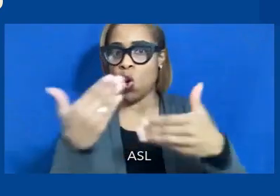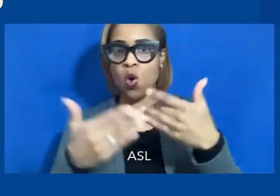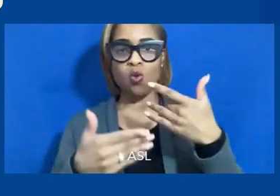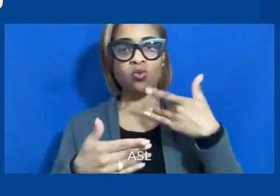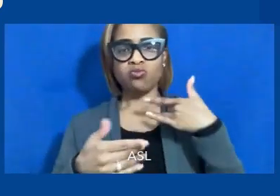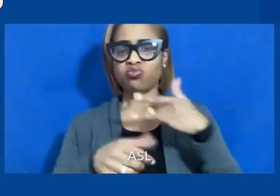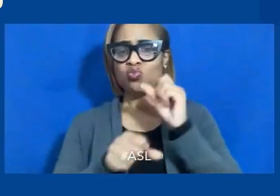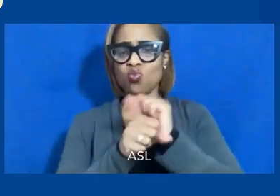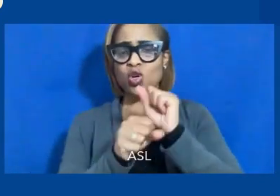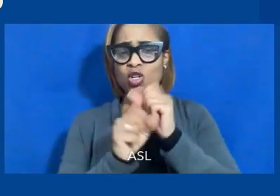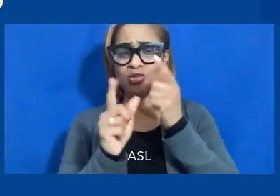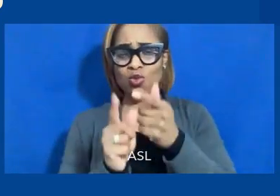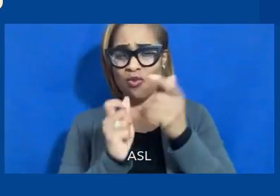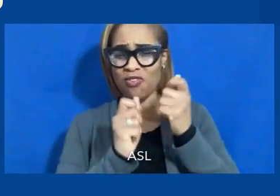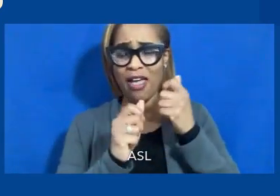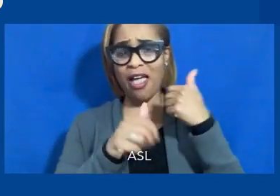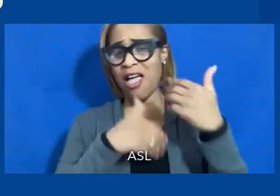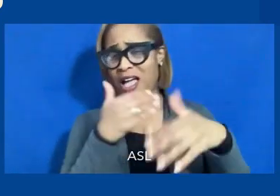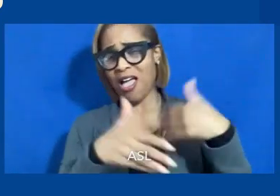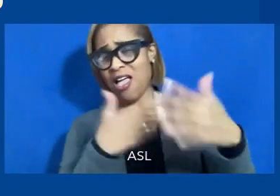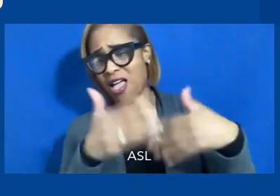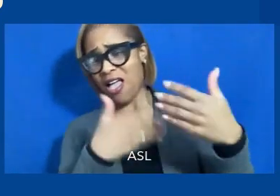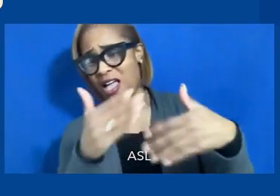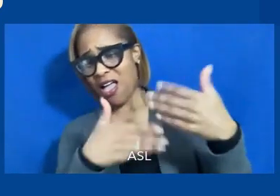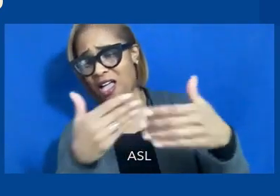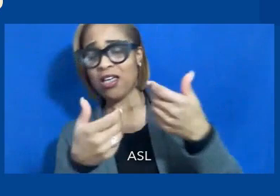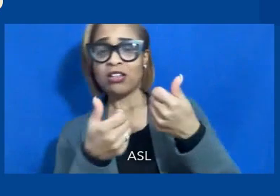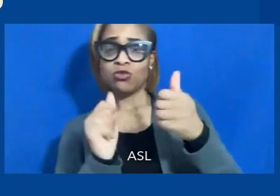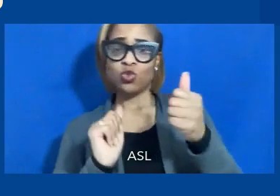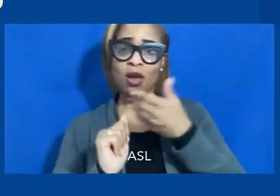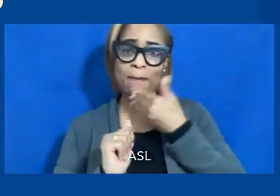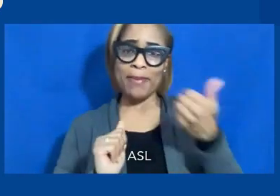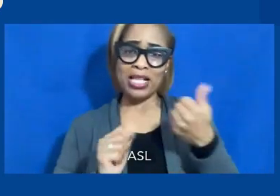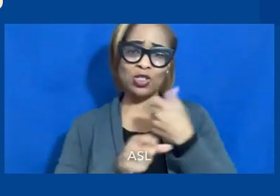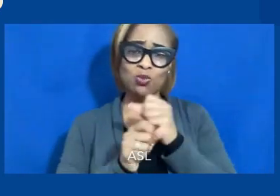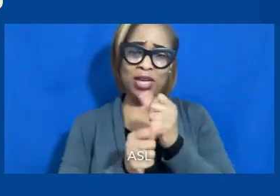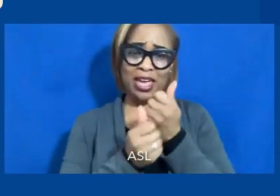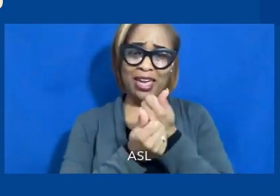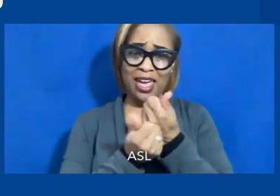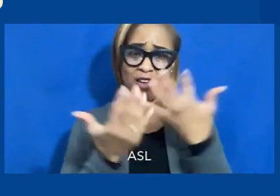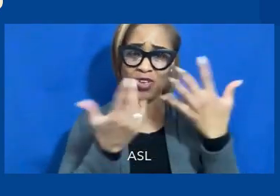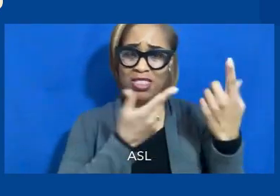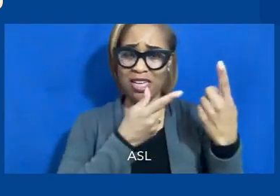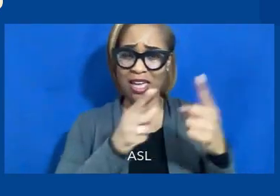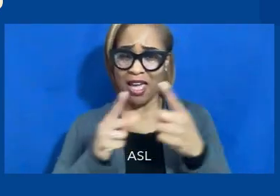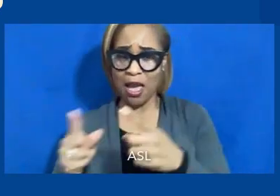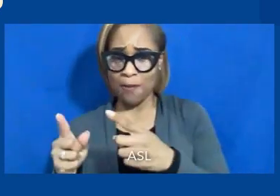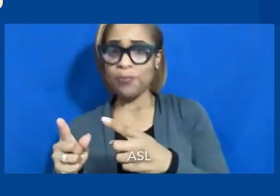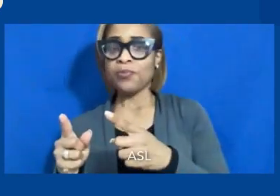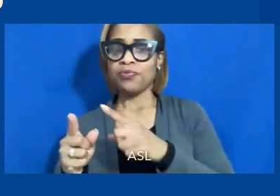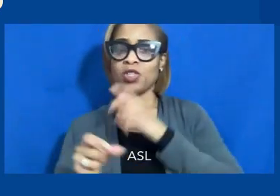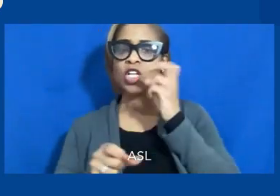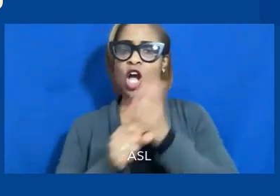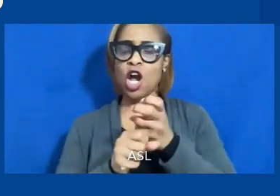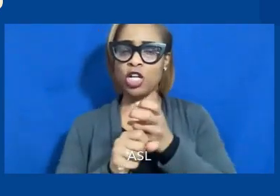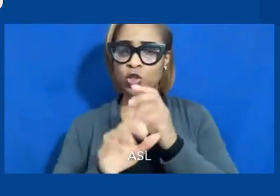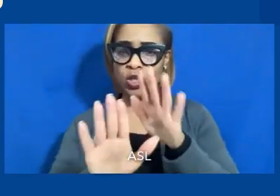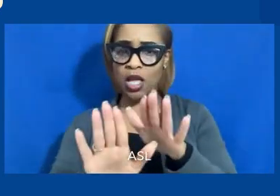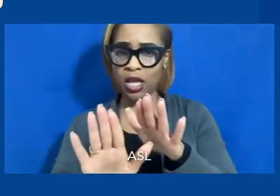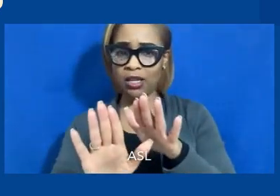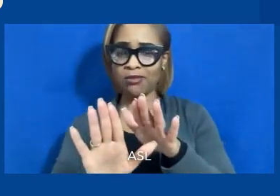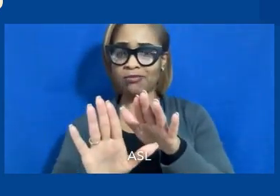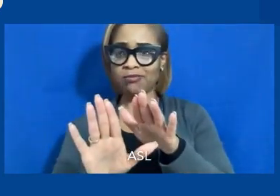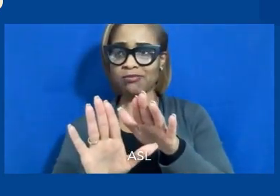quickly and we are trying our best to make it all happen that it's really hard to pull back and try